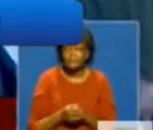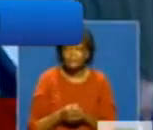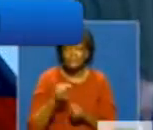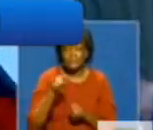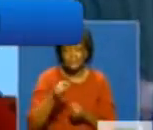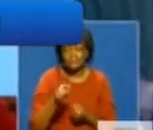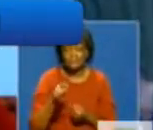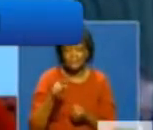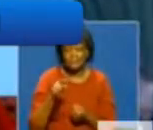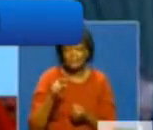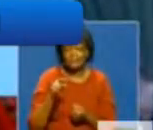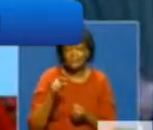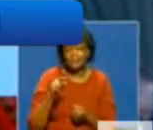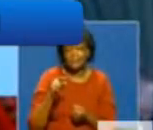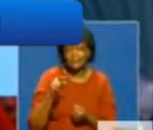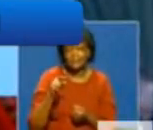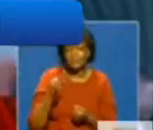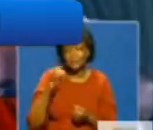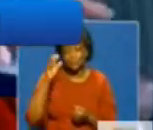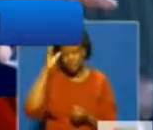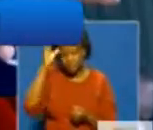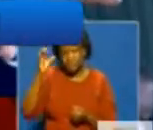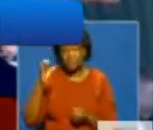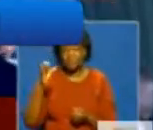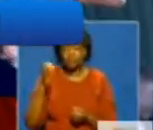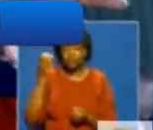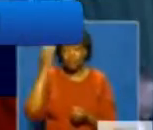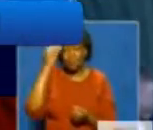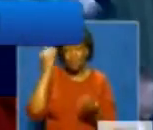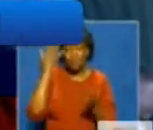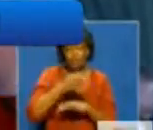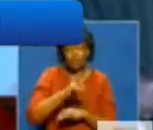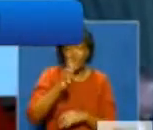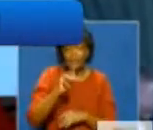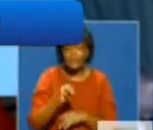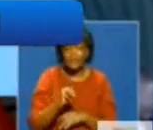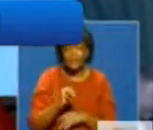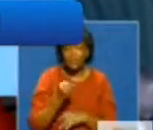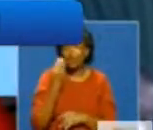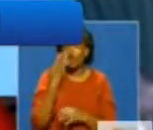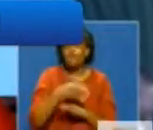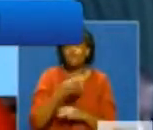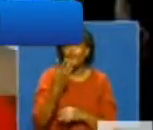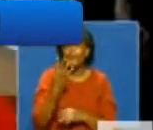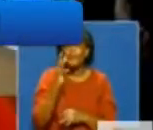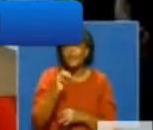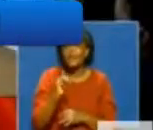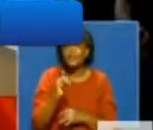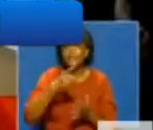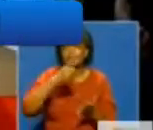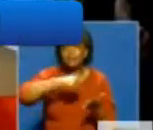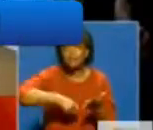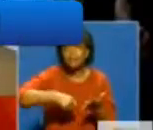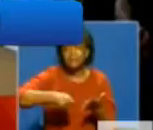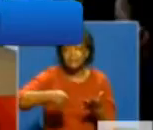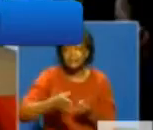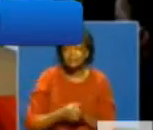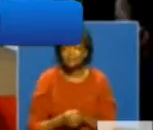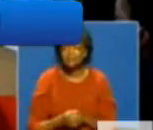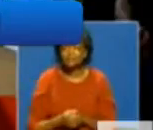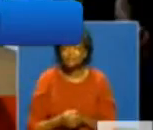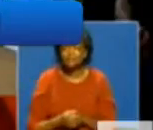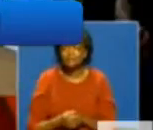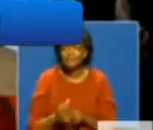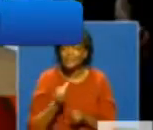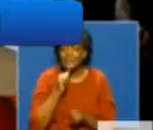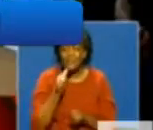context, it is to be noted that there were over 4 million signatures. Not a single